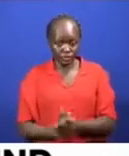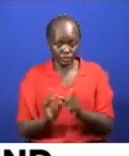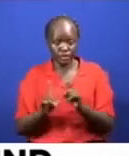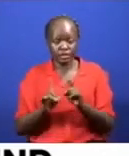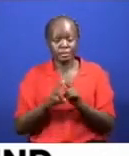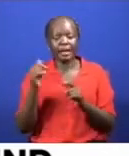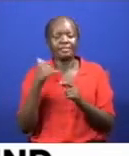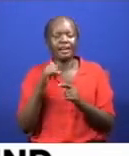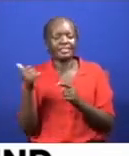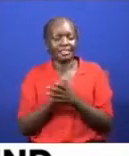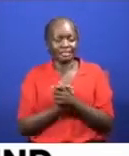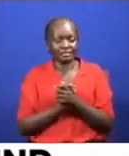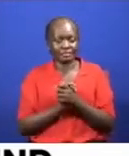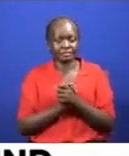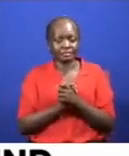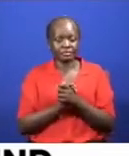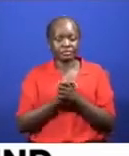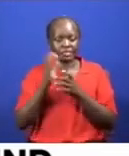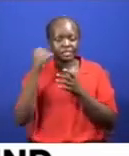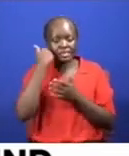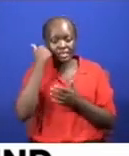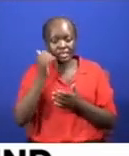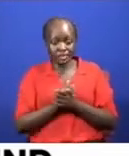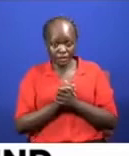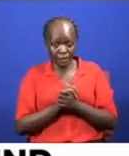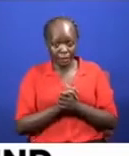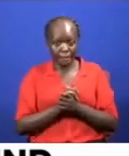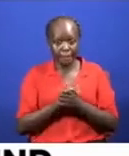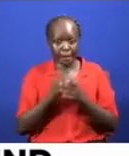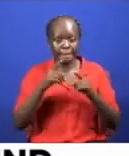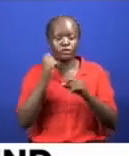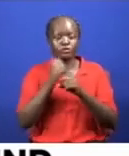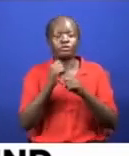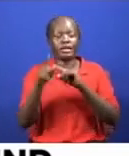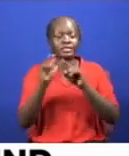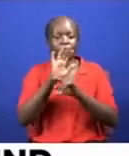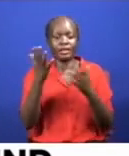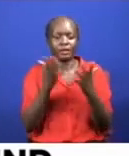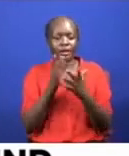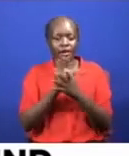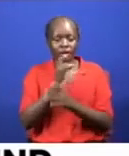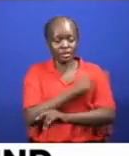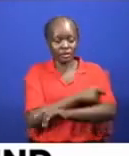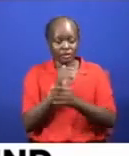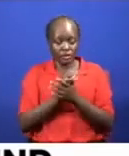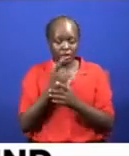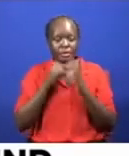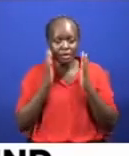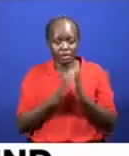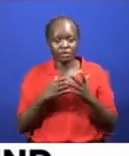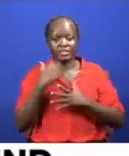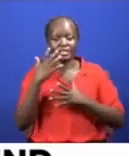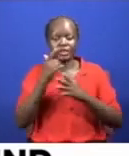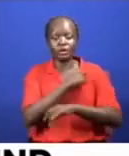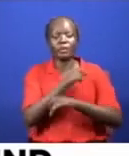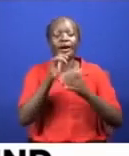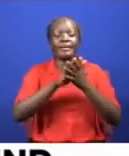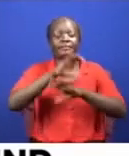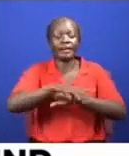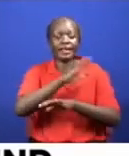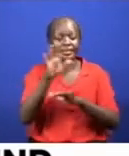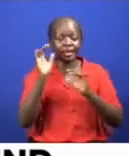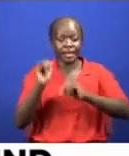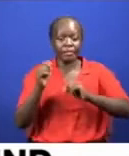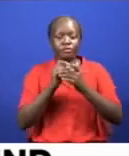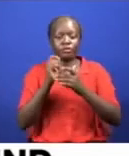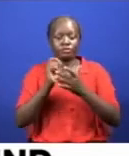critical condition, but they are doing their exams at the hospital. I personally visited the hospital and found that they are